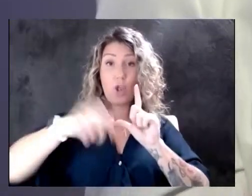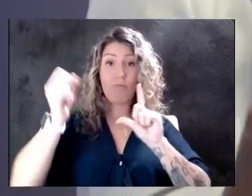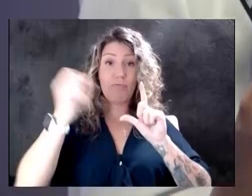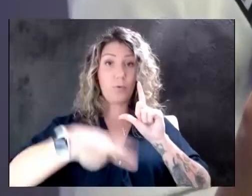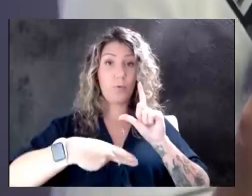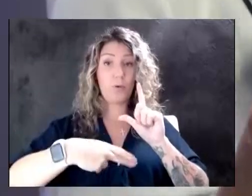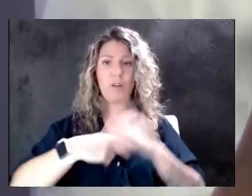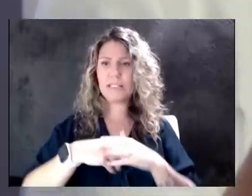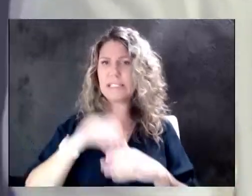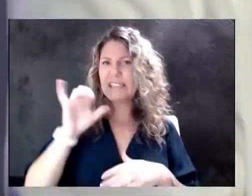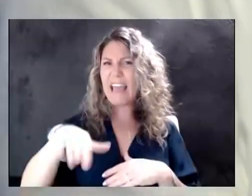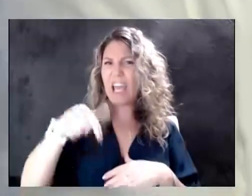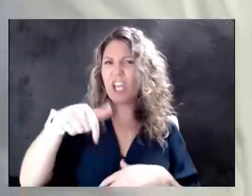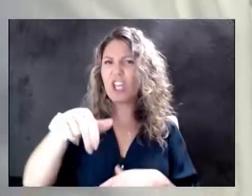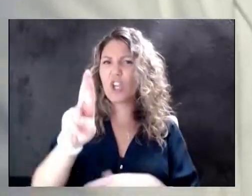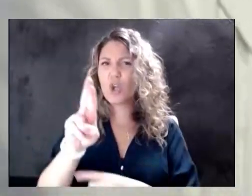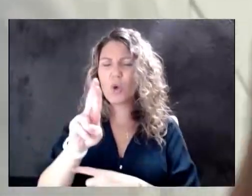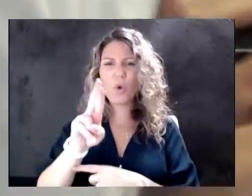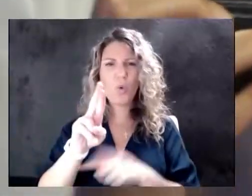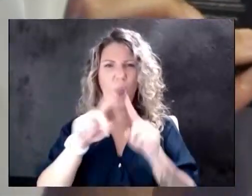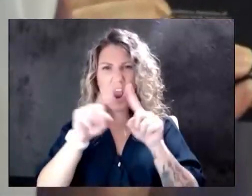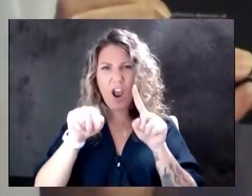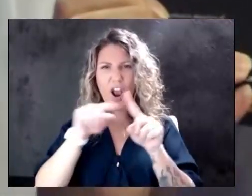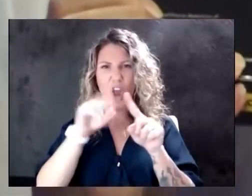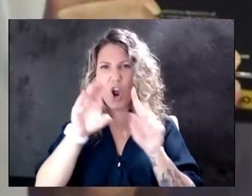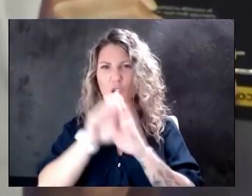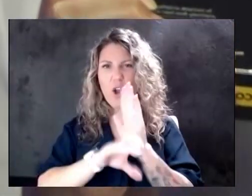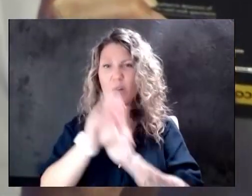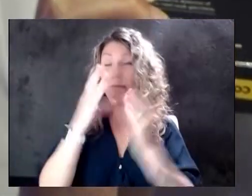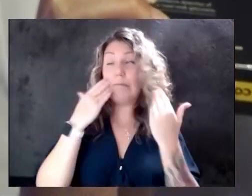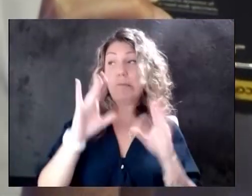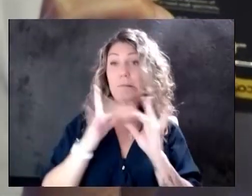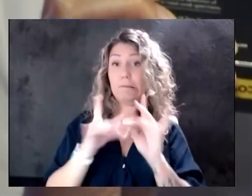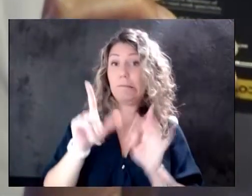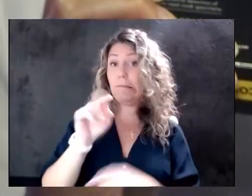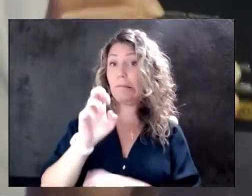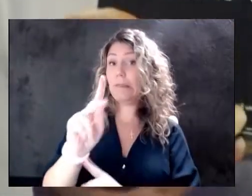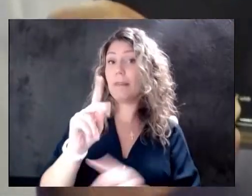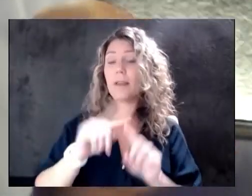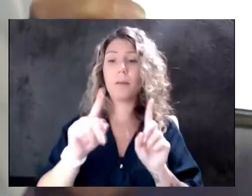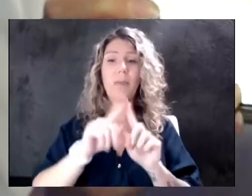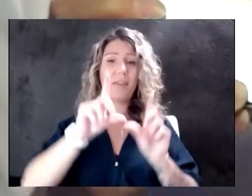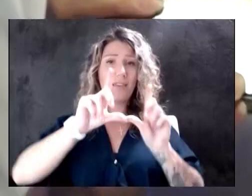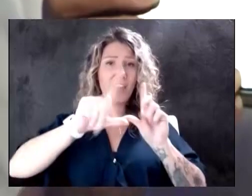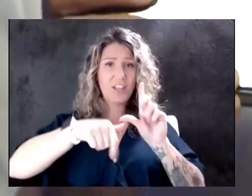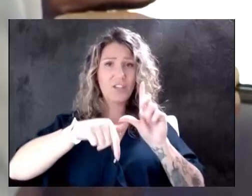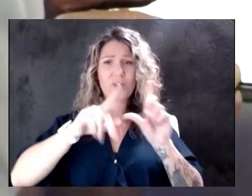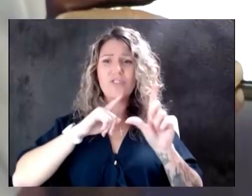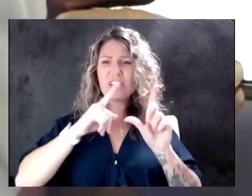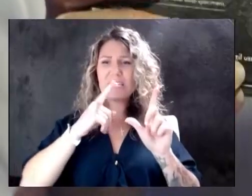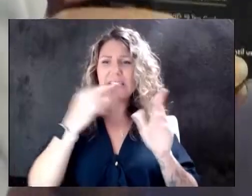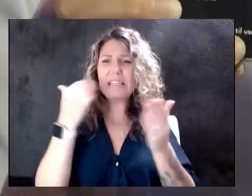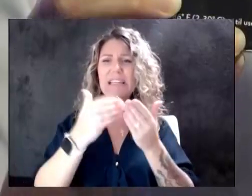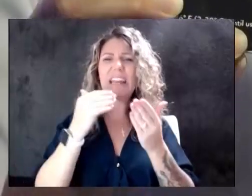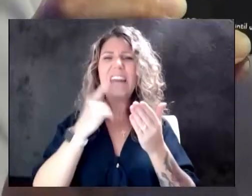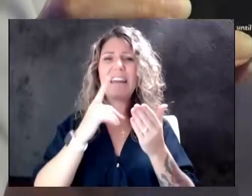code? There is a QR code here. I don't know what that links to. Okay. The expiration date is by this little hourglass thing.